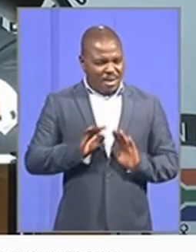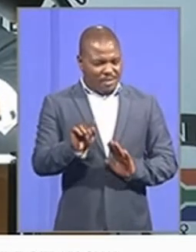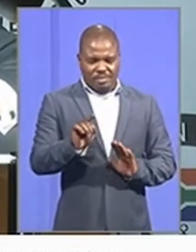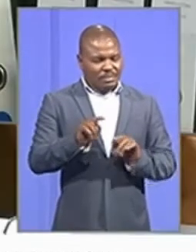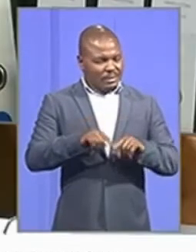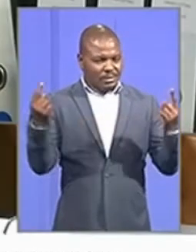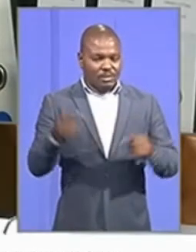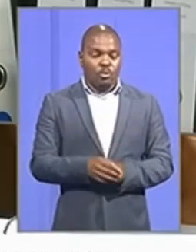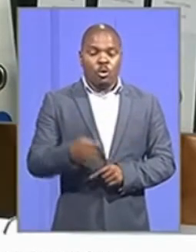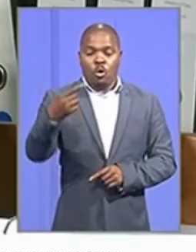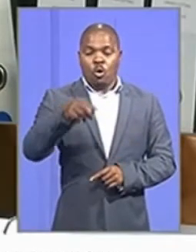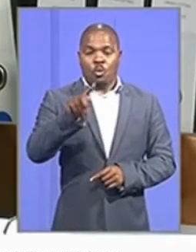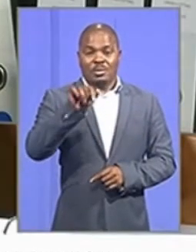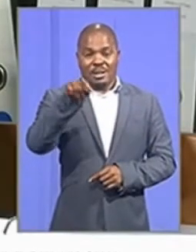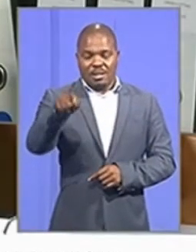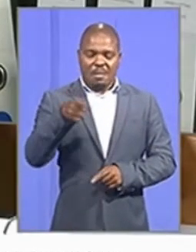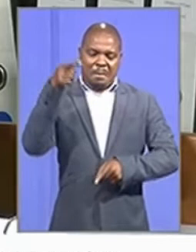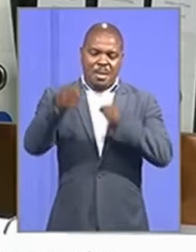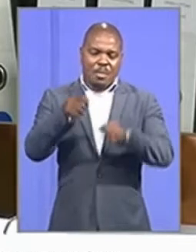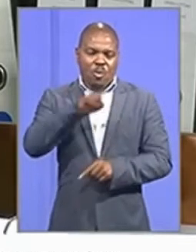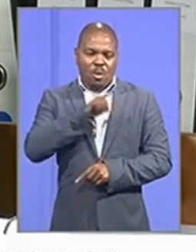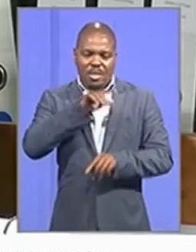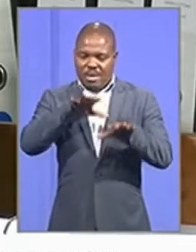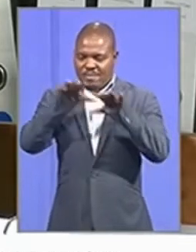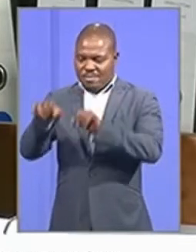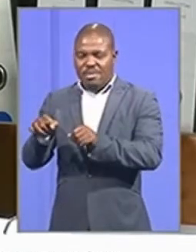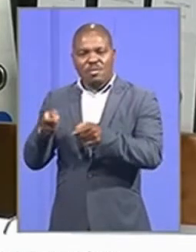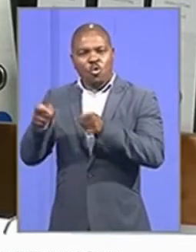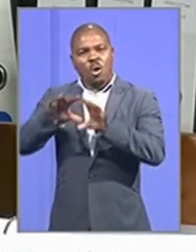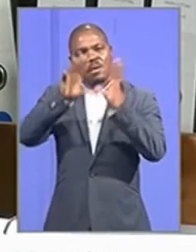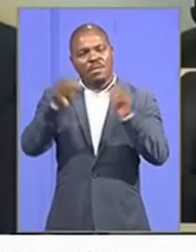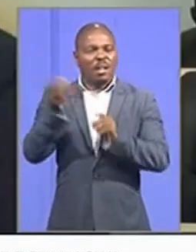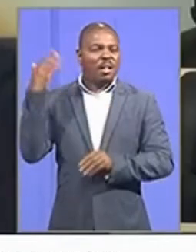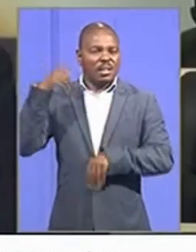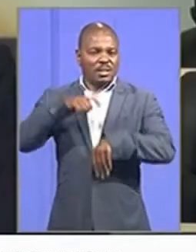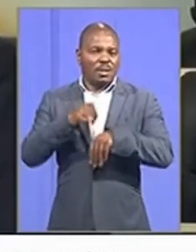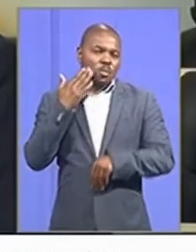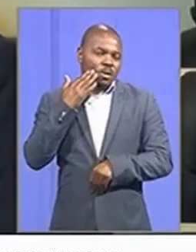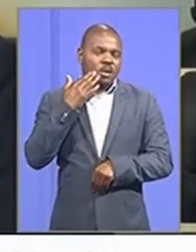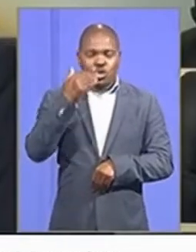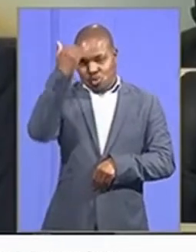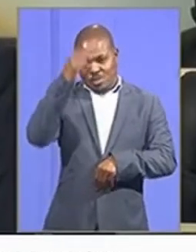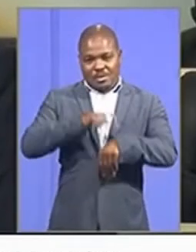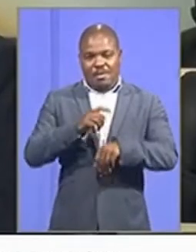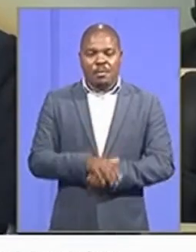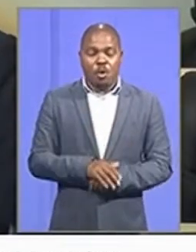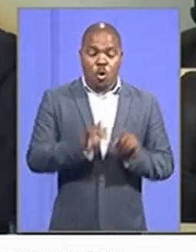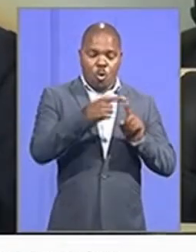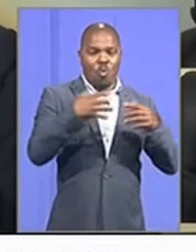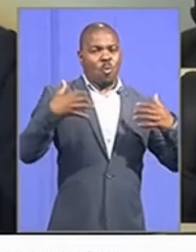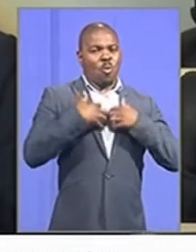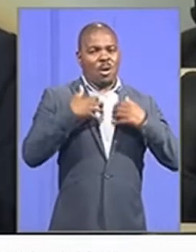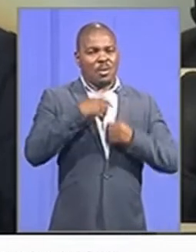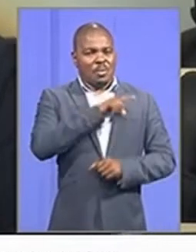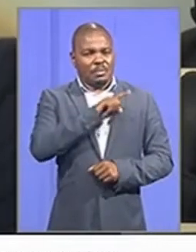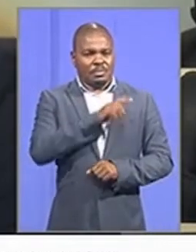ne ba latofadiwa go tsaya karolo mo ditsamaisong ka paka ya mopresidente wa maloba Zuma. A re o ne a tshwengwa segolobogolo ke